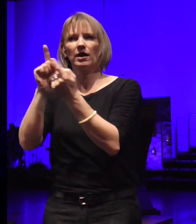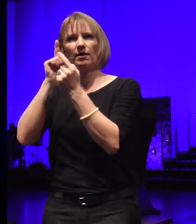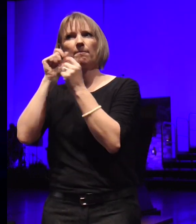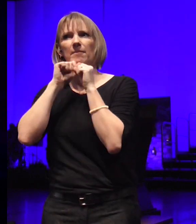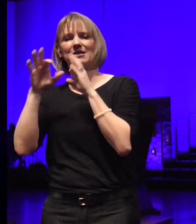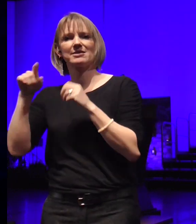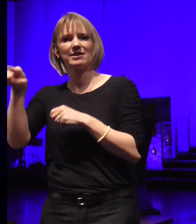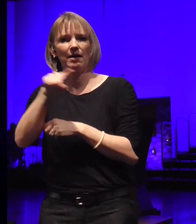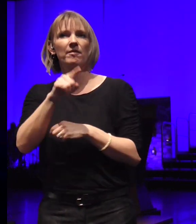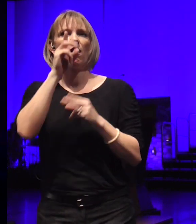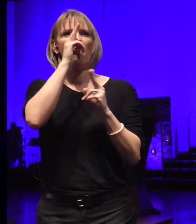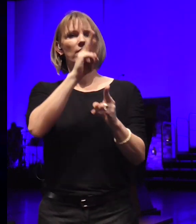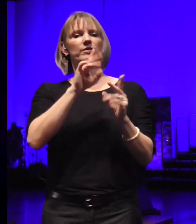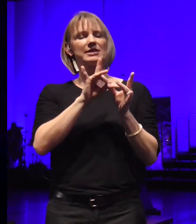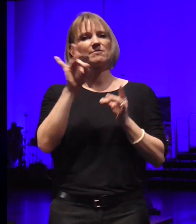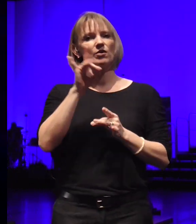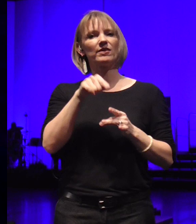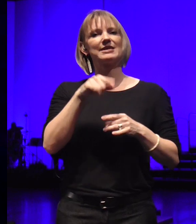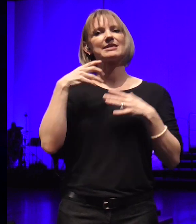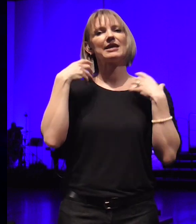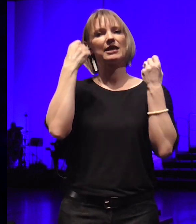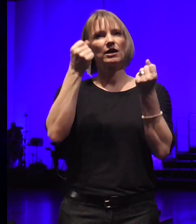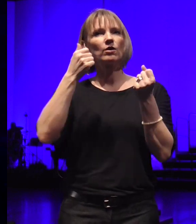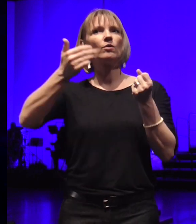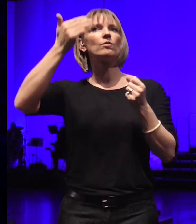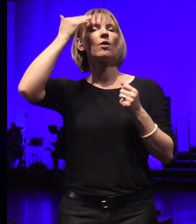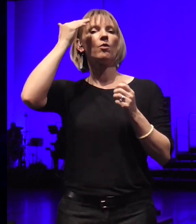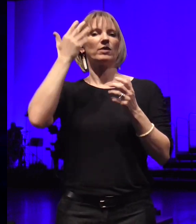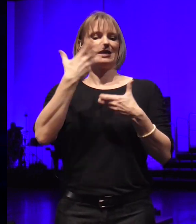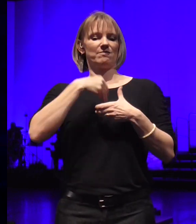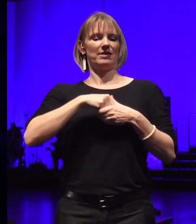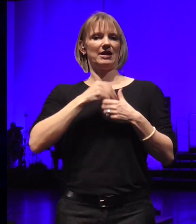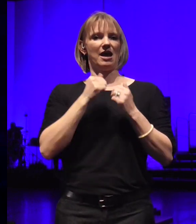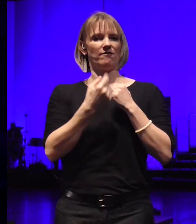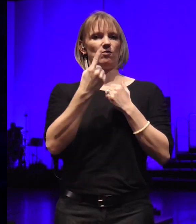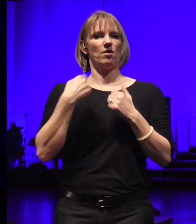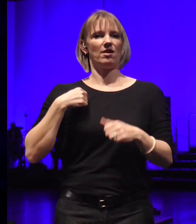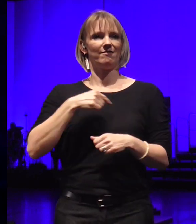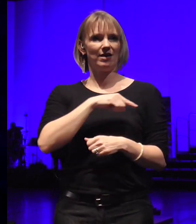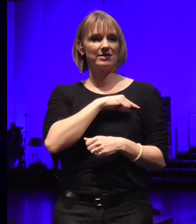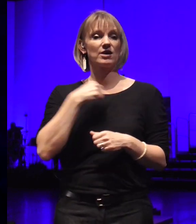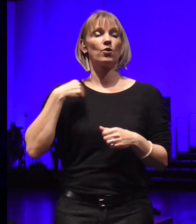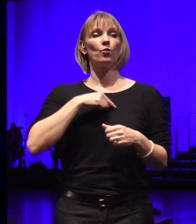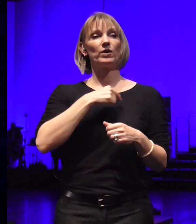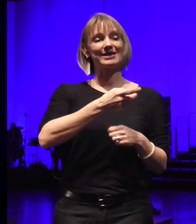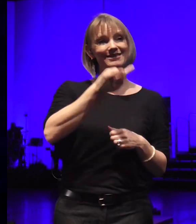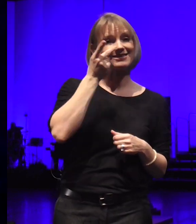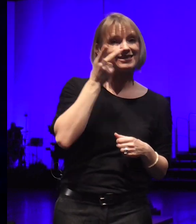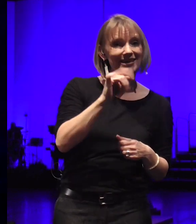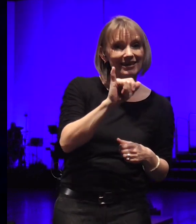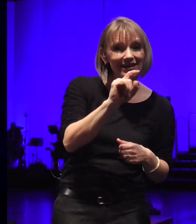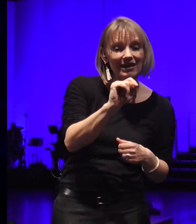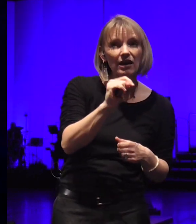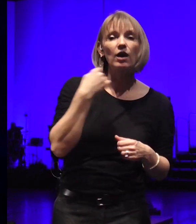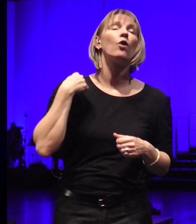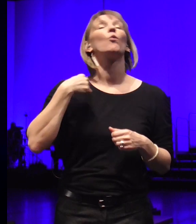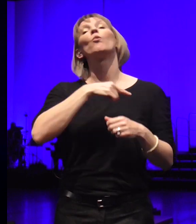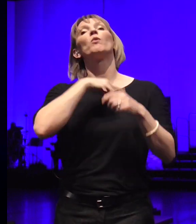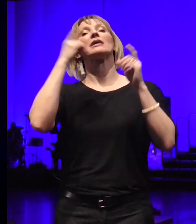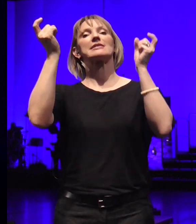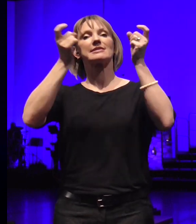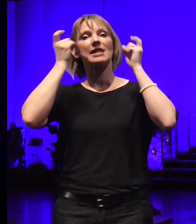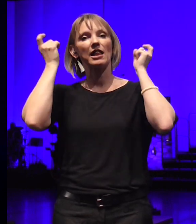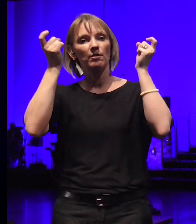the Spirit and this healing, knowing that it is in every one of us. We see it, we celebrate